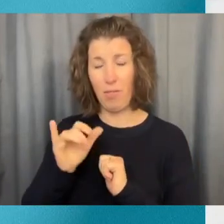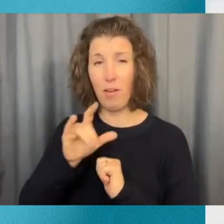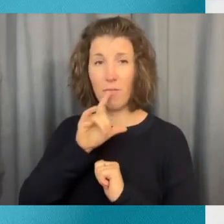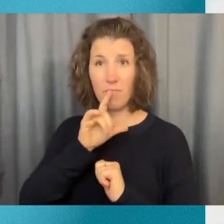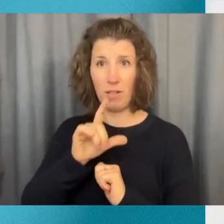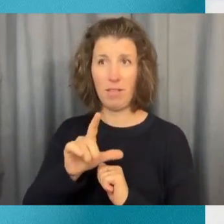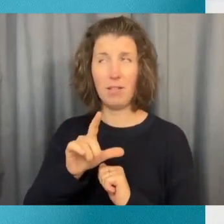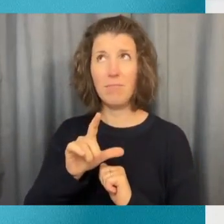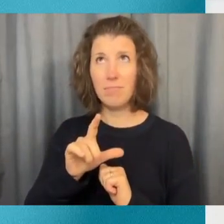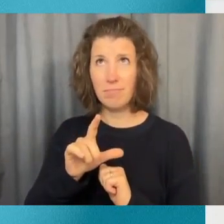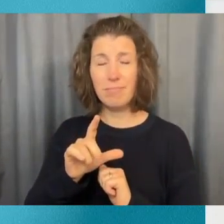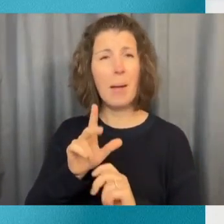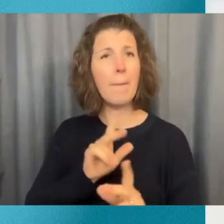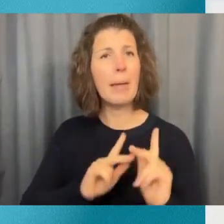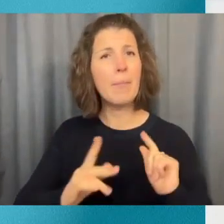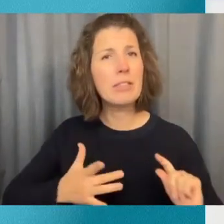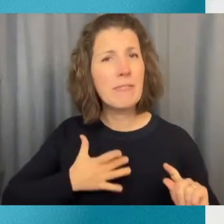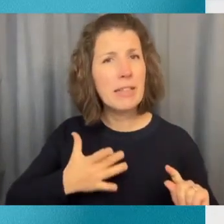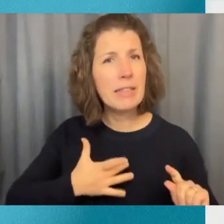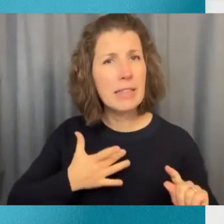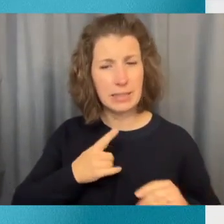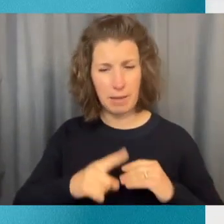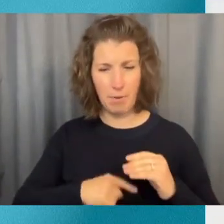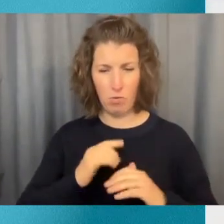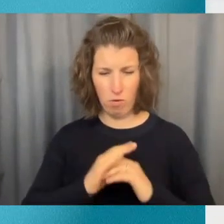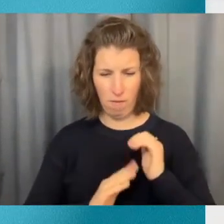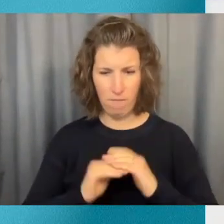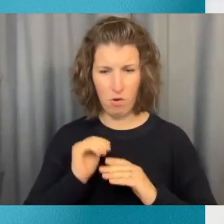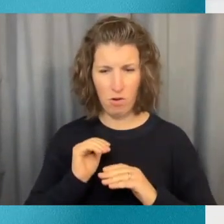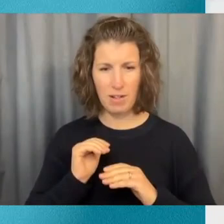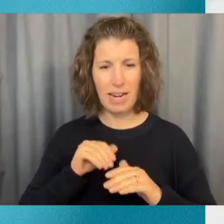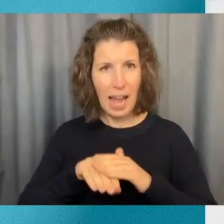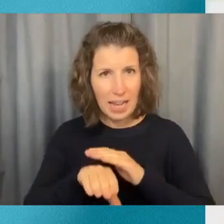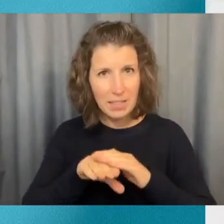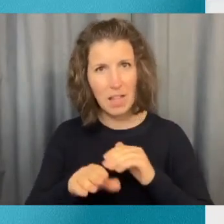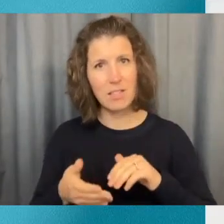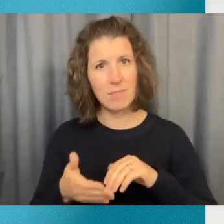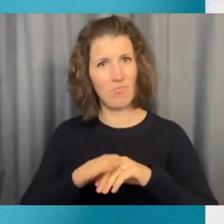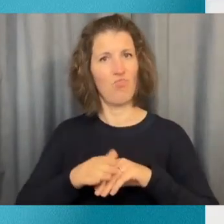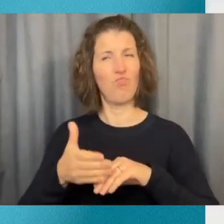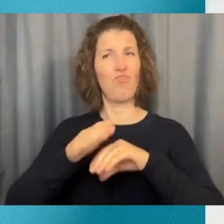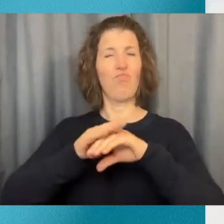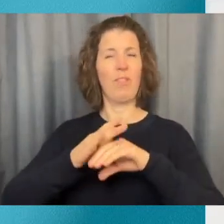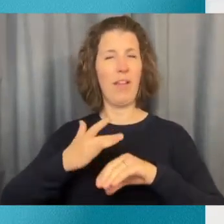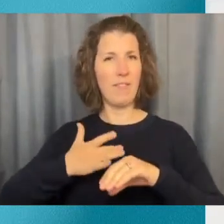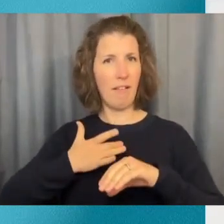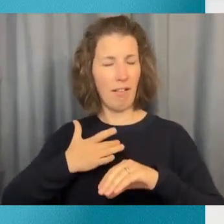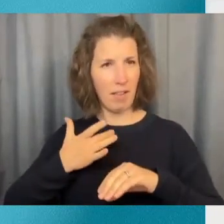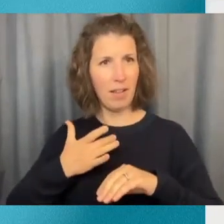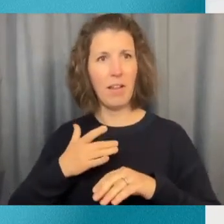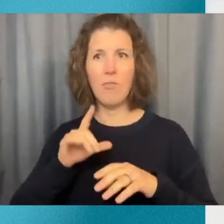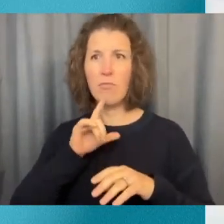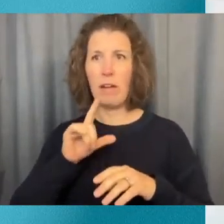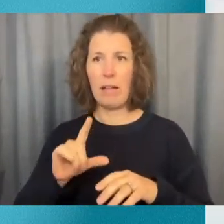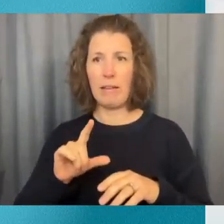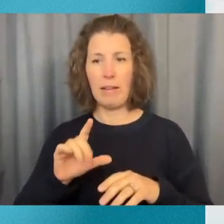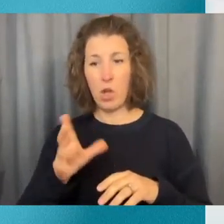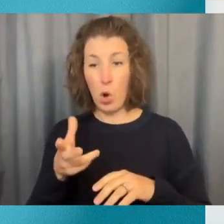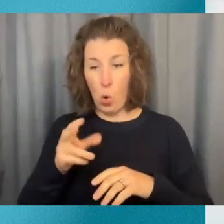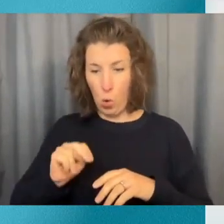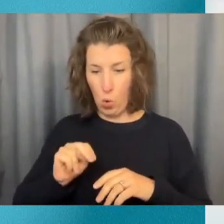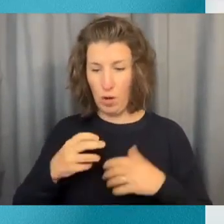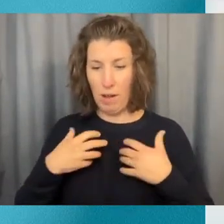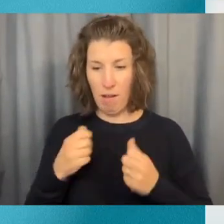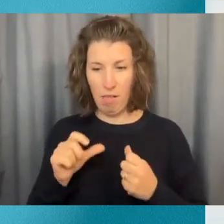people's feelings about comfort and access and taking ownership over their healthcare. And I think through the